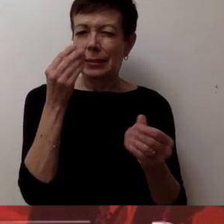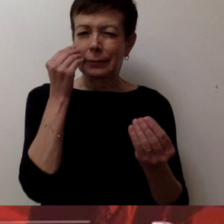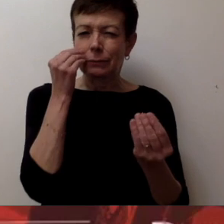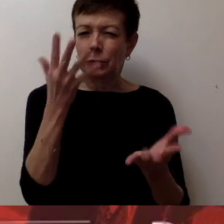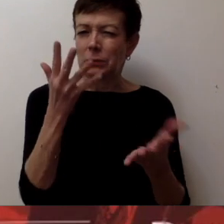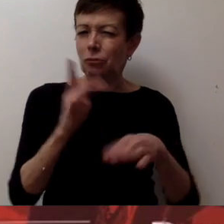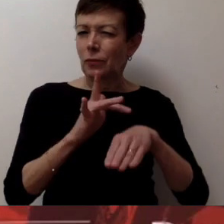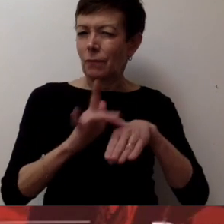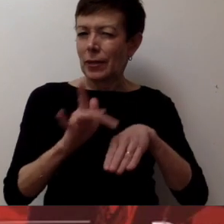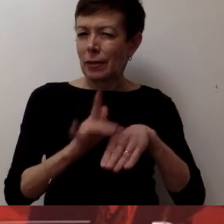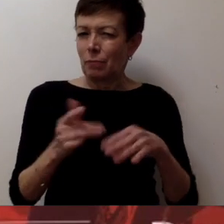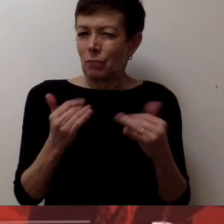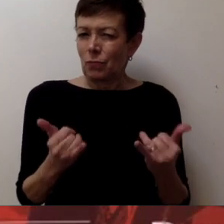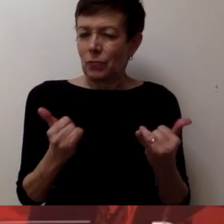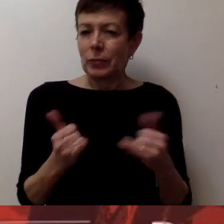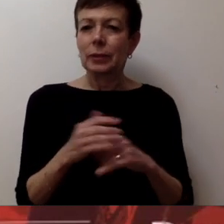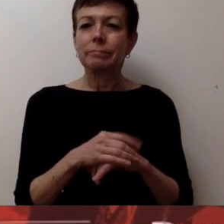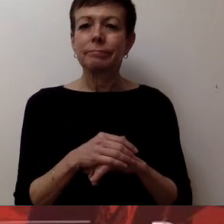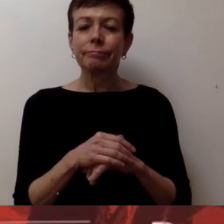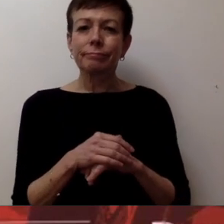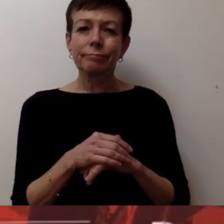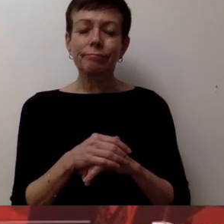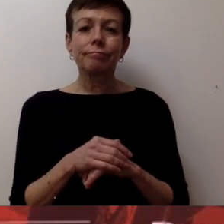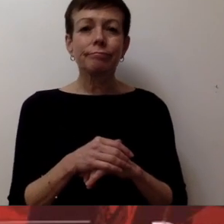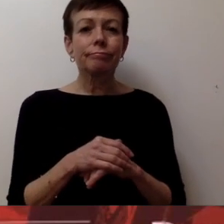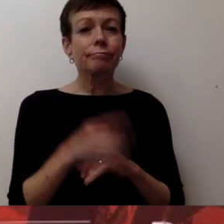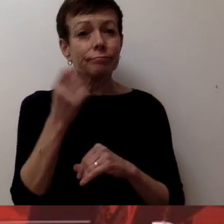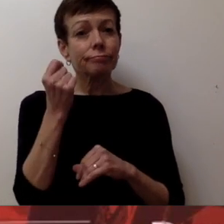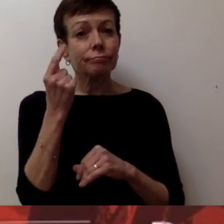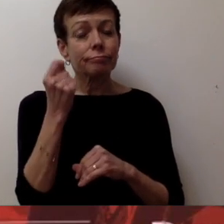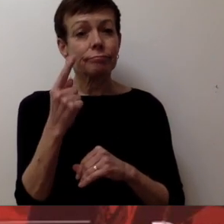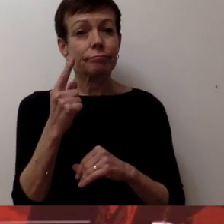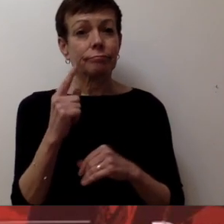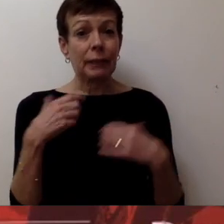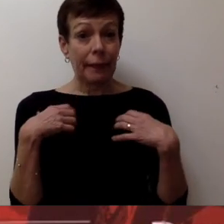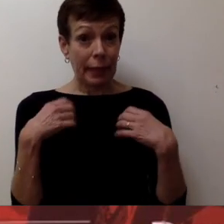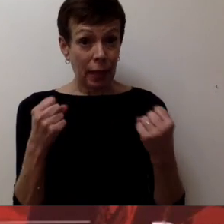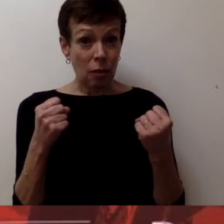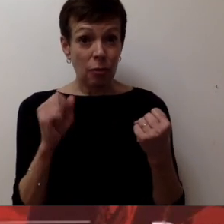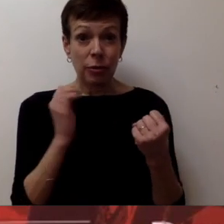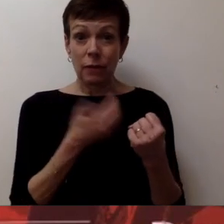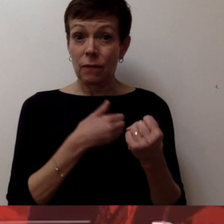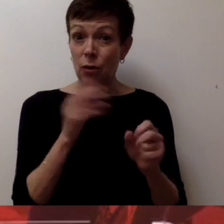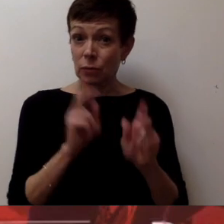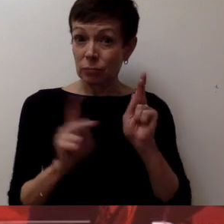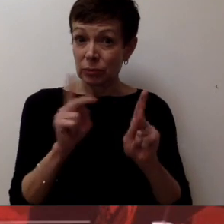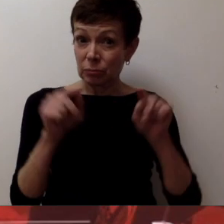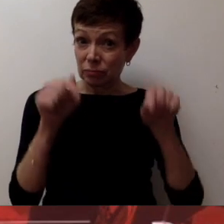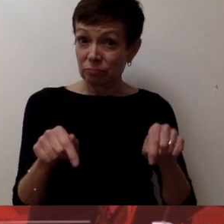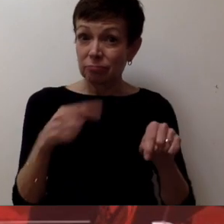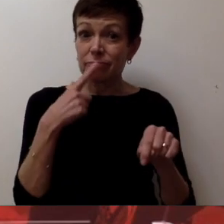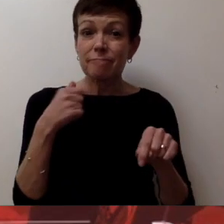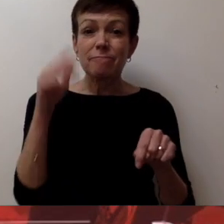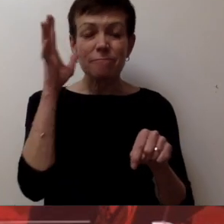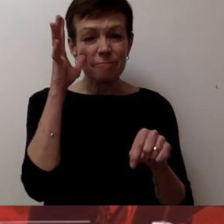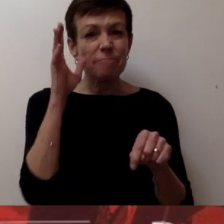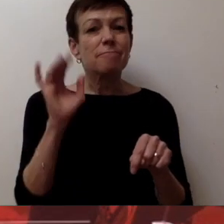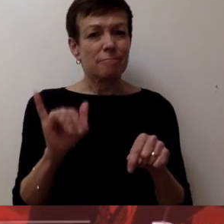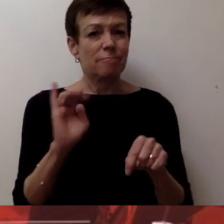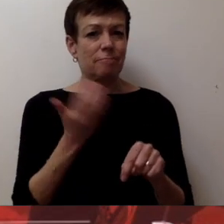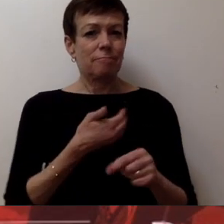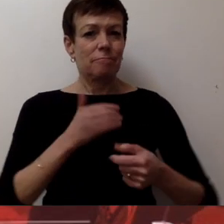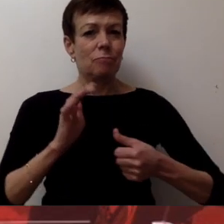that we have at this time. So I will say that the health of all of our citizens is the number one priority for us right